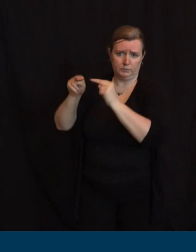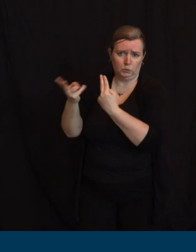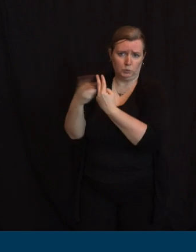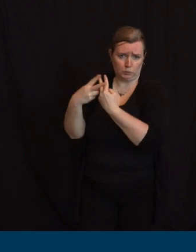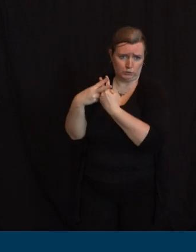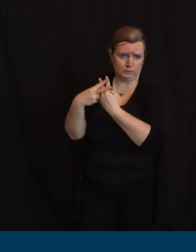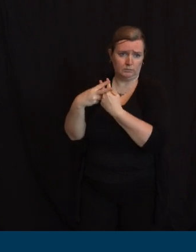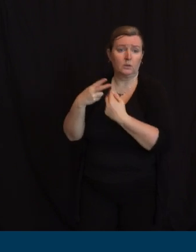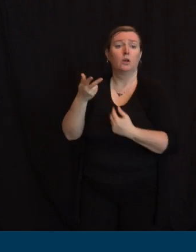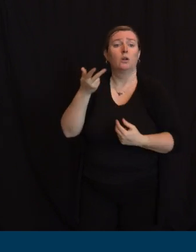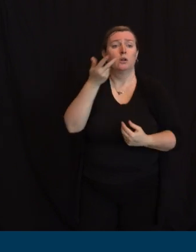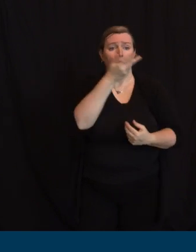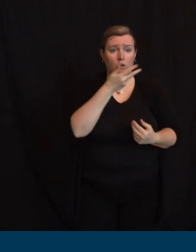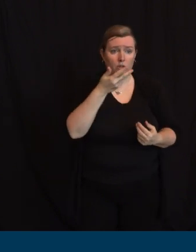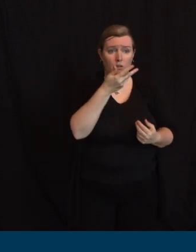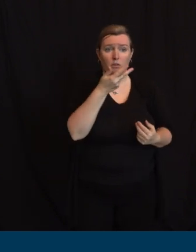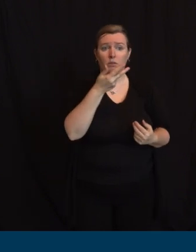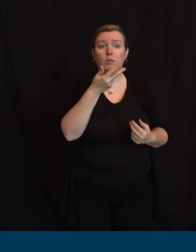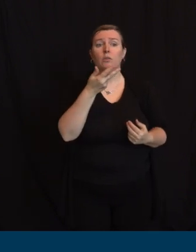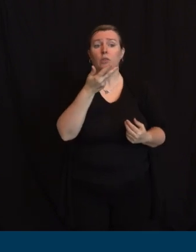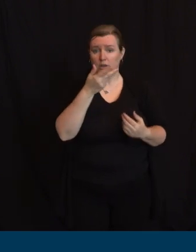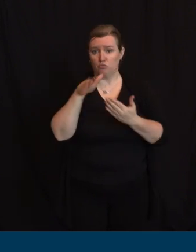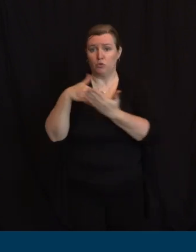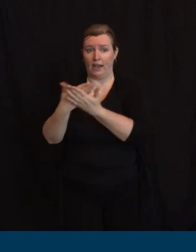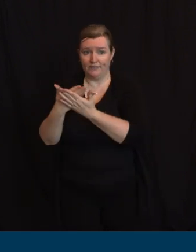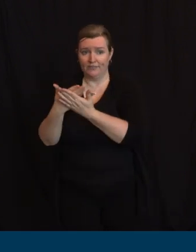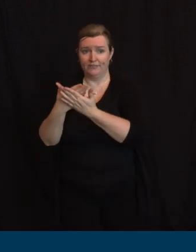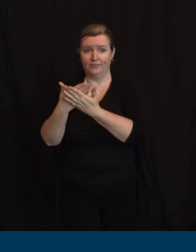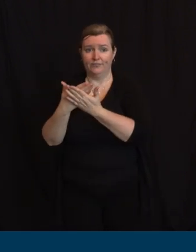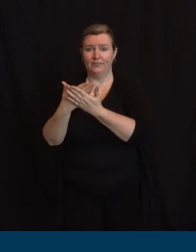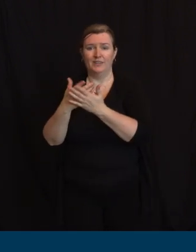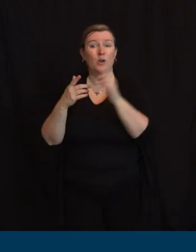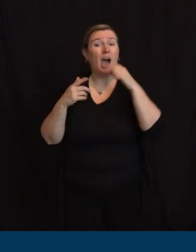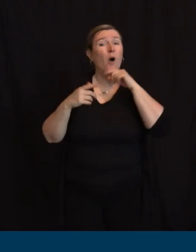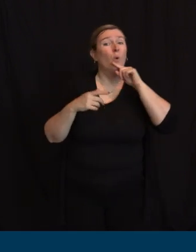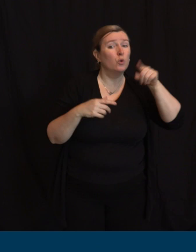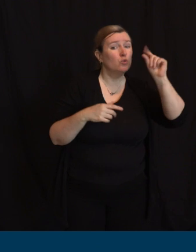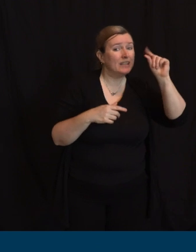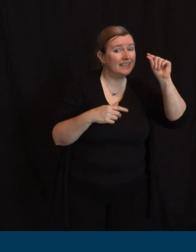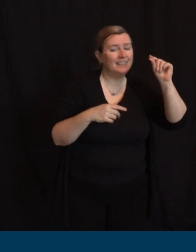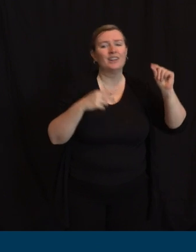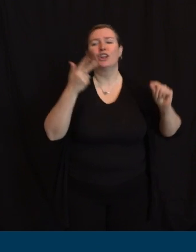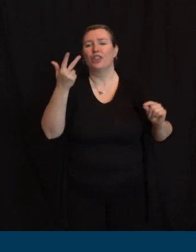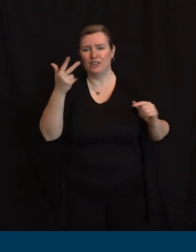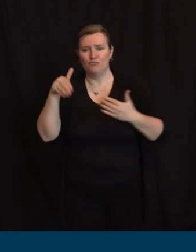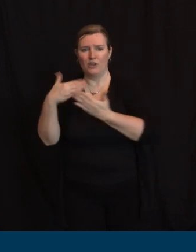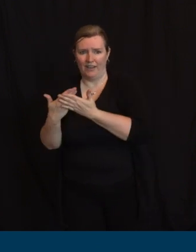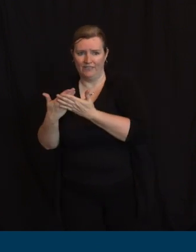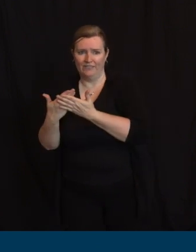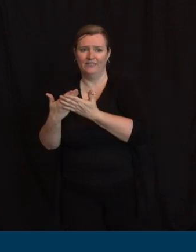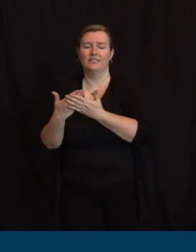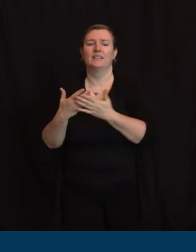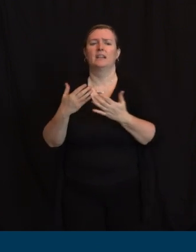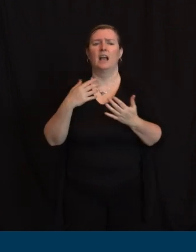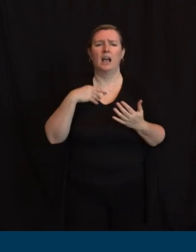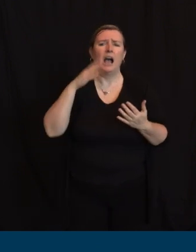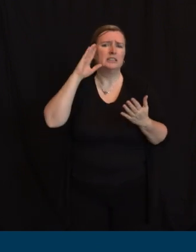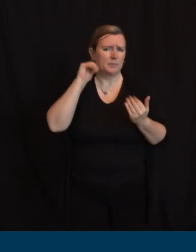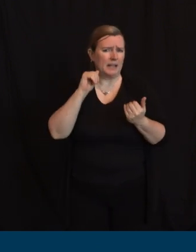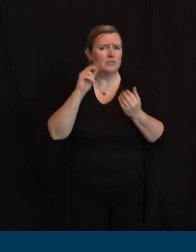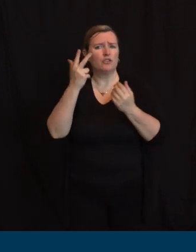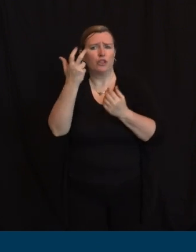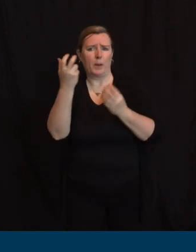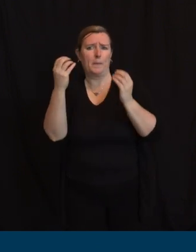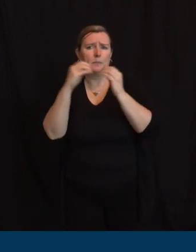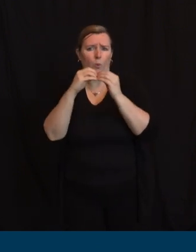arrived yesterday. Expecting 3 more for up in North Jersey. So whether they're the trailers that we've gotten through the